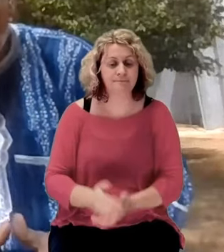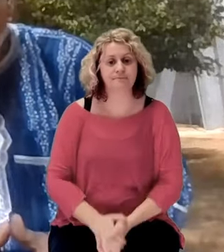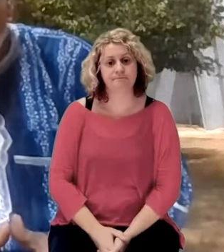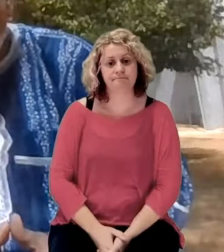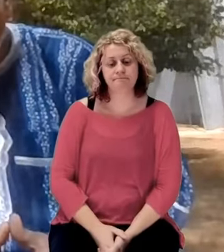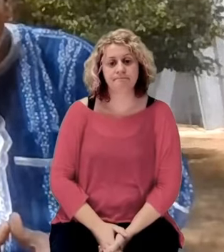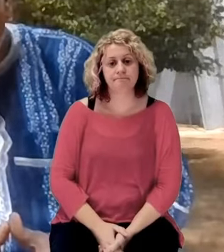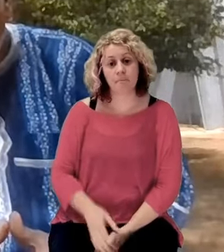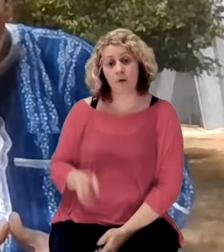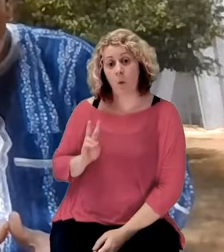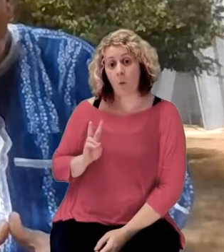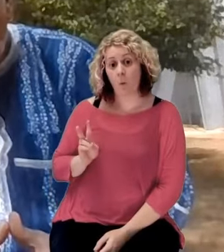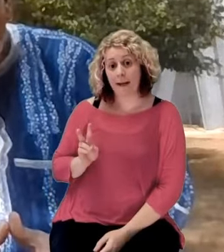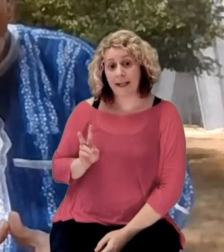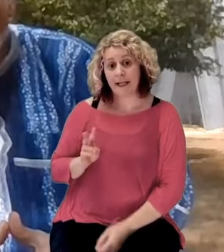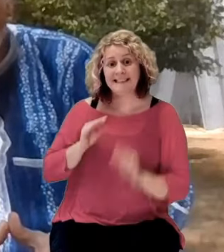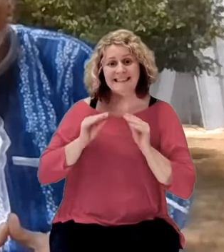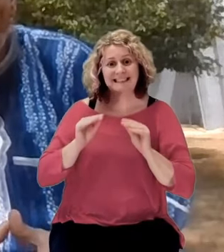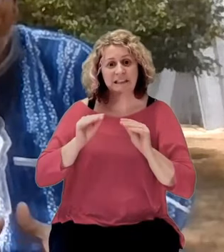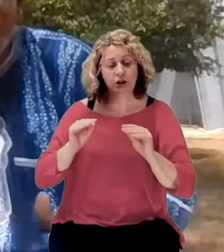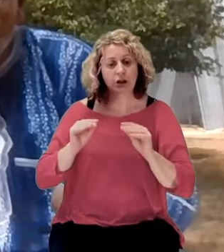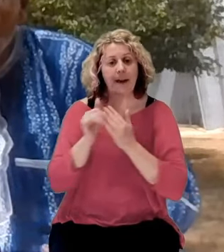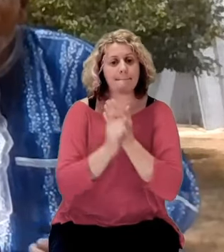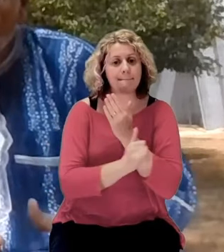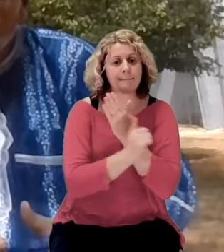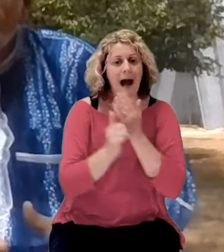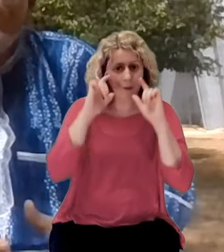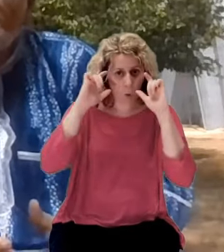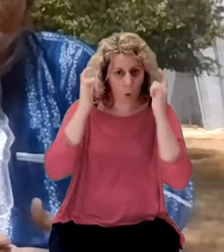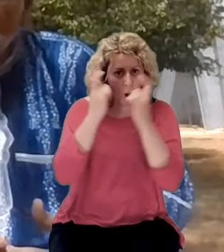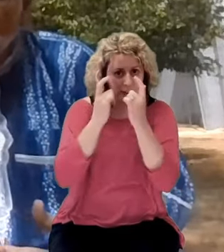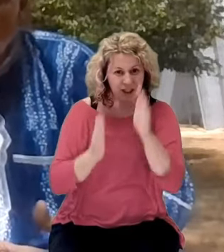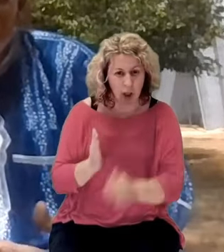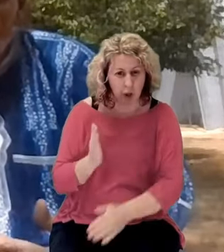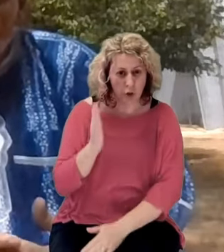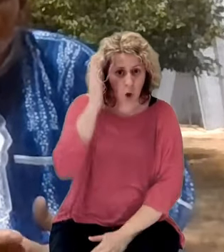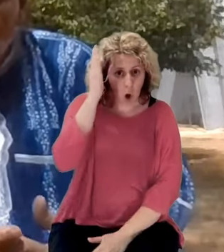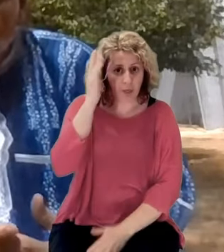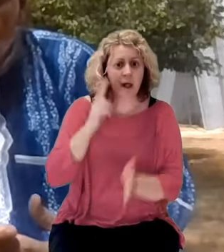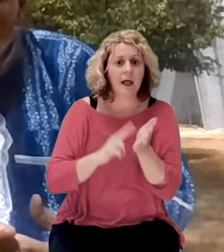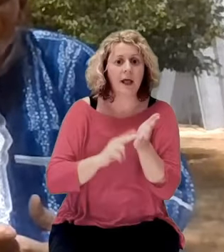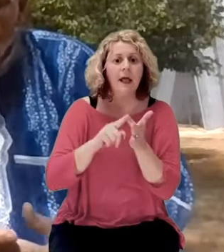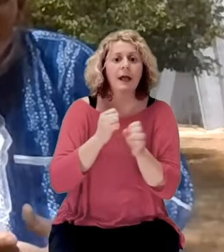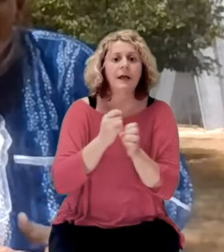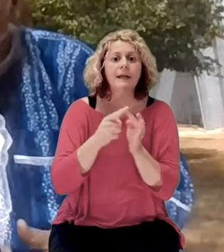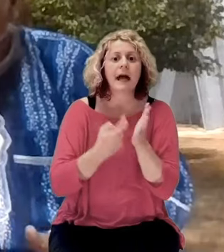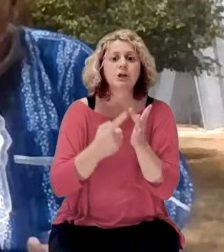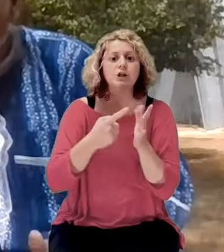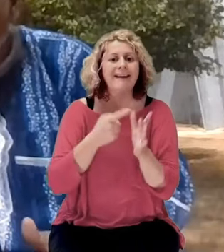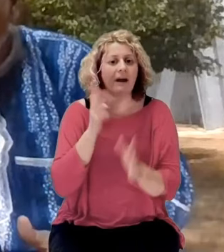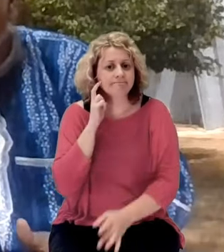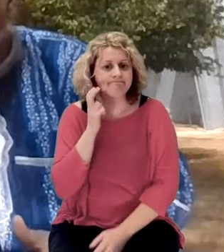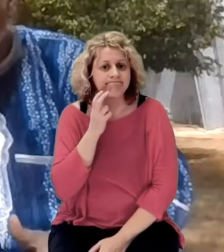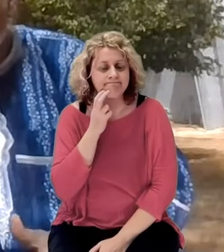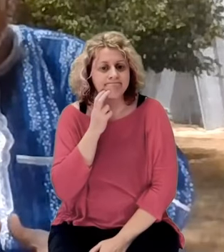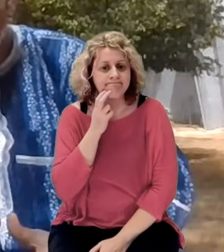We teach in a Bible college in the far north of Nigeria, and that's part of our commitment, really, to help strengthen the